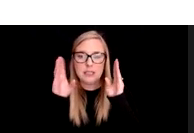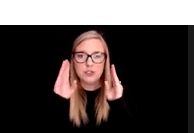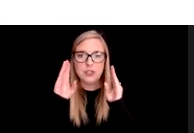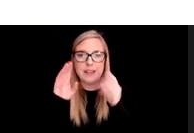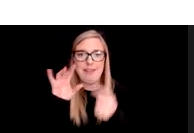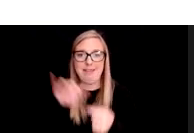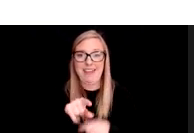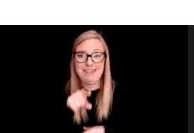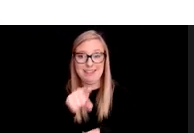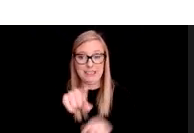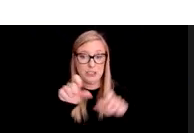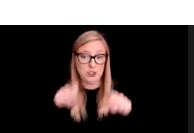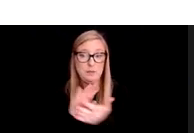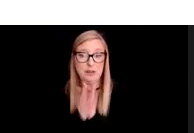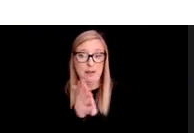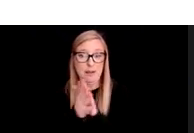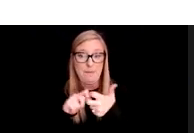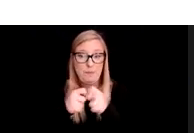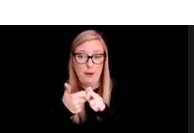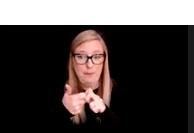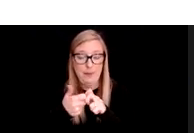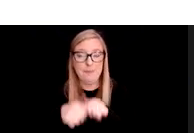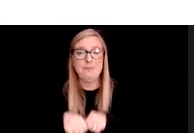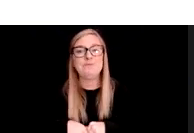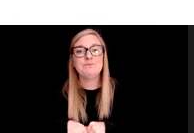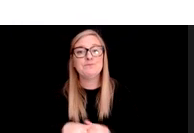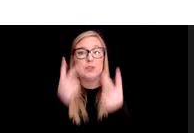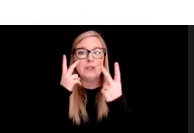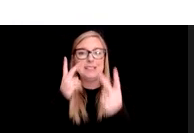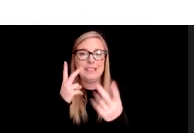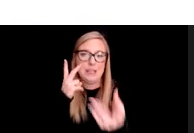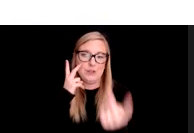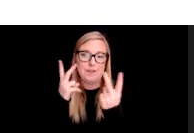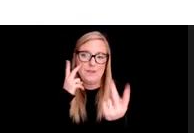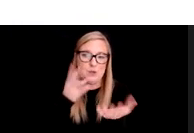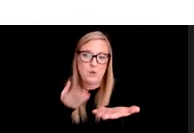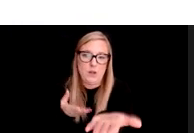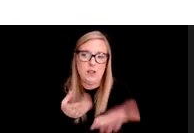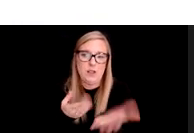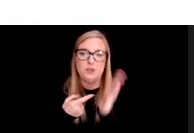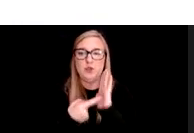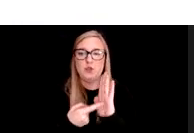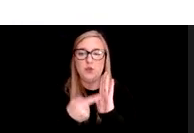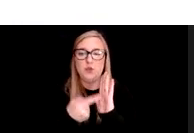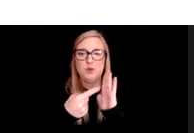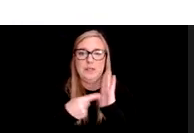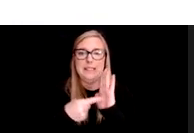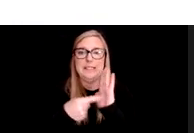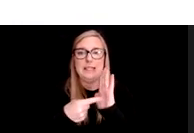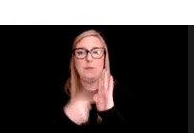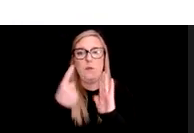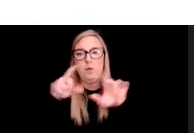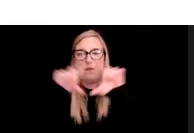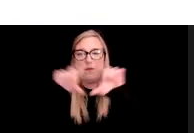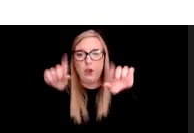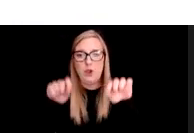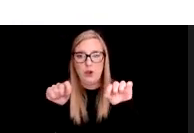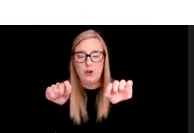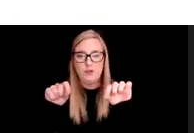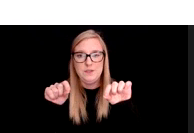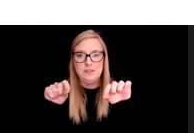this might be problematic. And as you can see, there's a visual here that shows an example of one of those cards